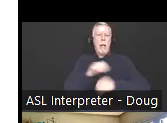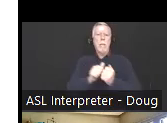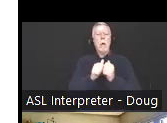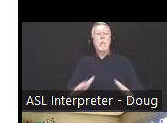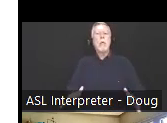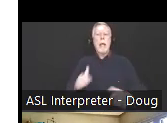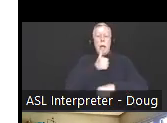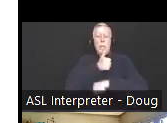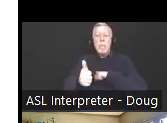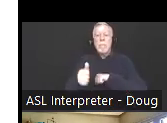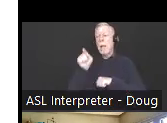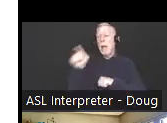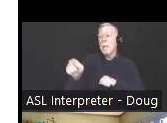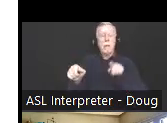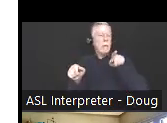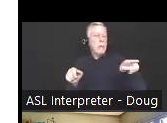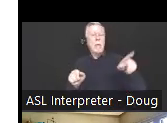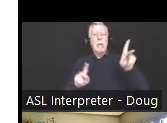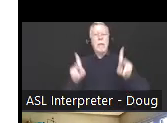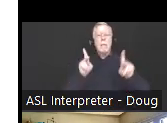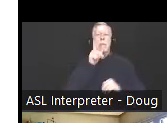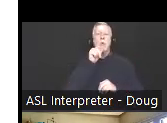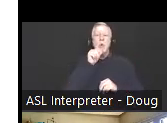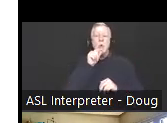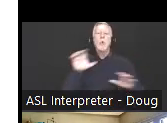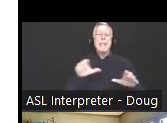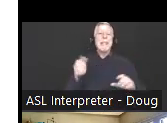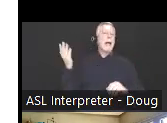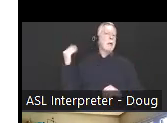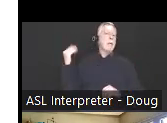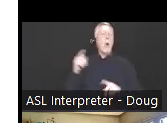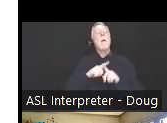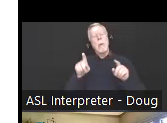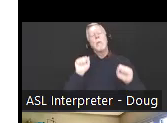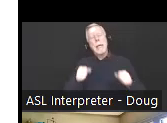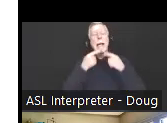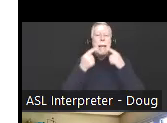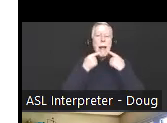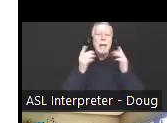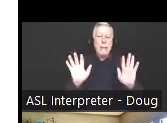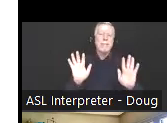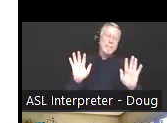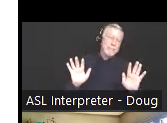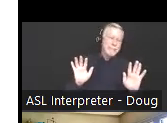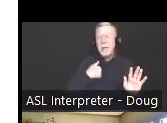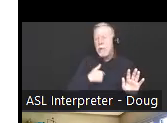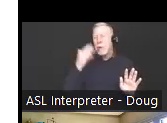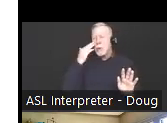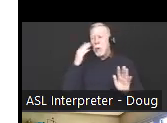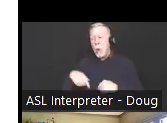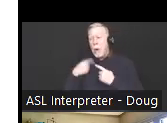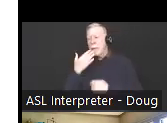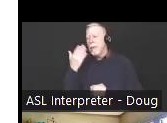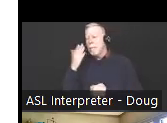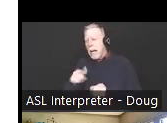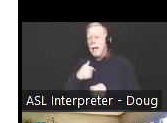have orchestrated that. But we all have a laugh and say, okay, we know what has been bad and what we've done